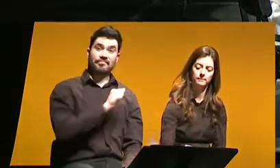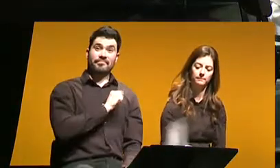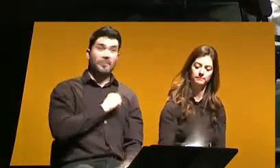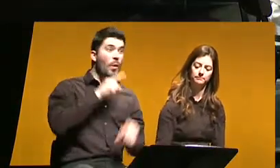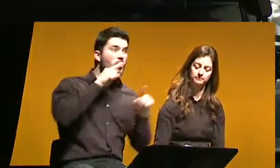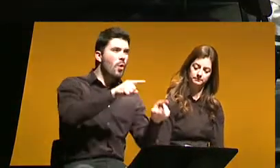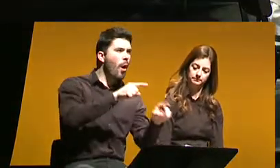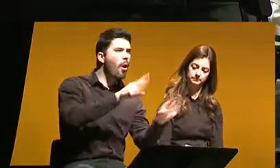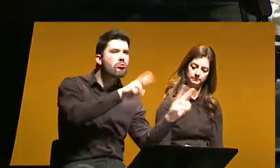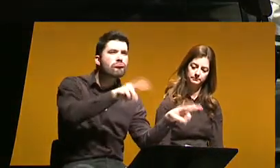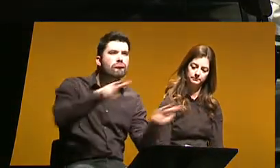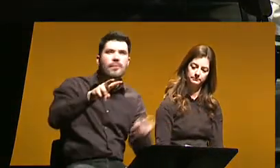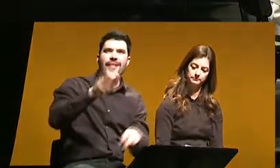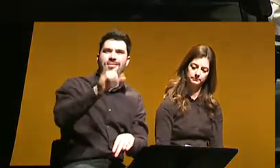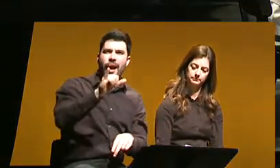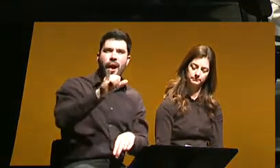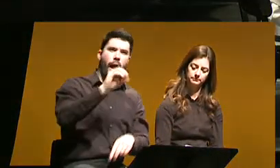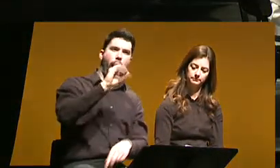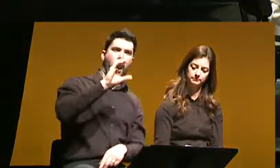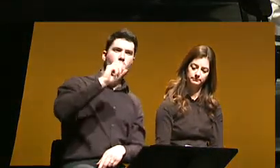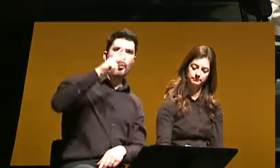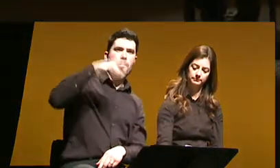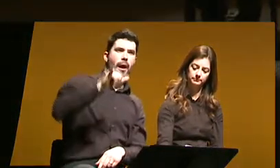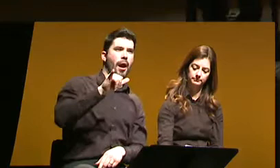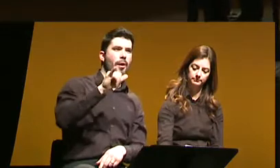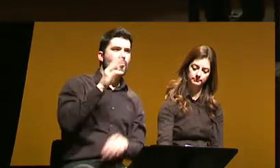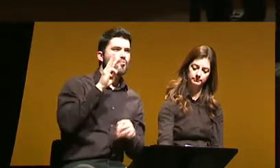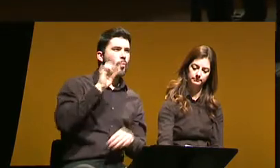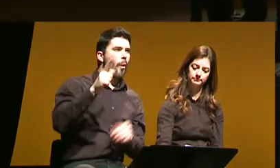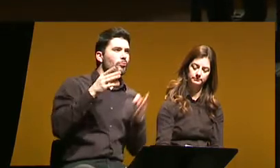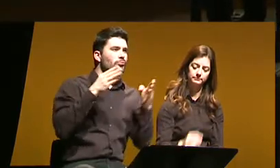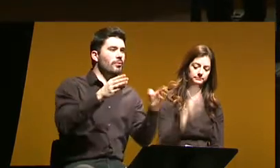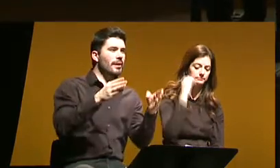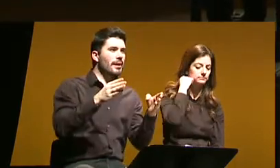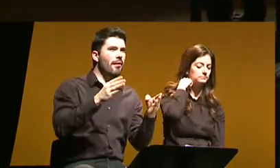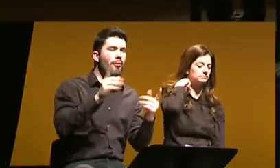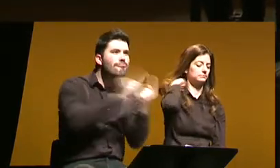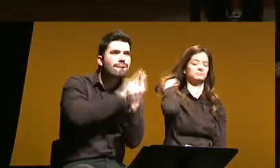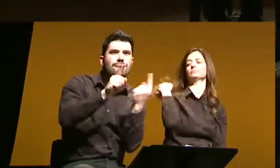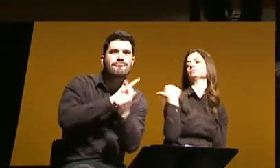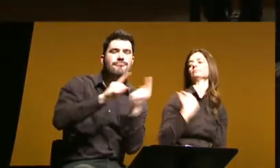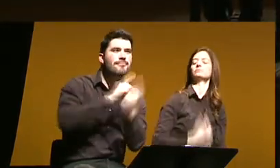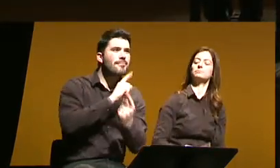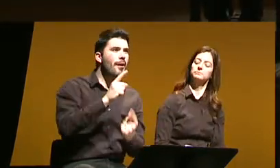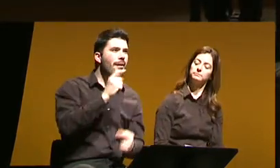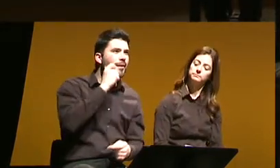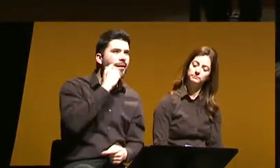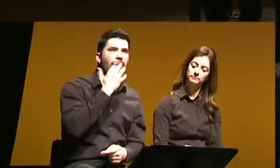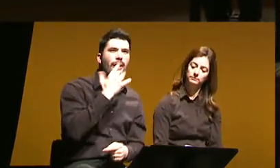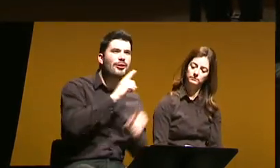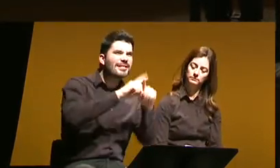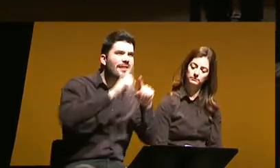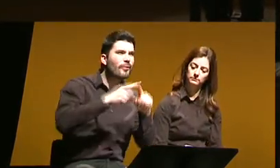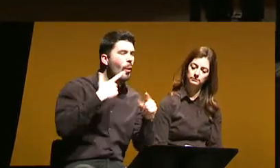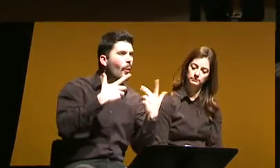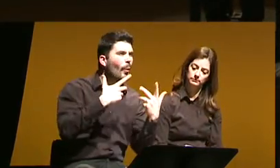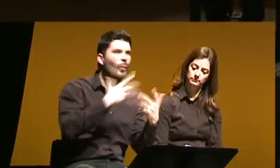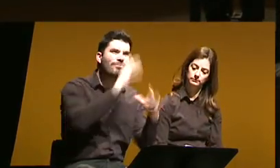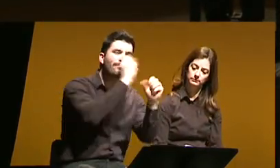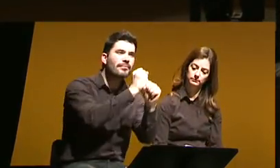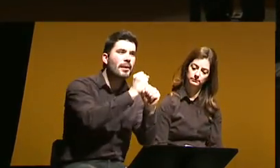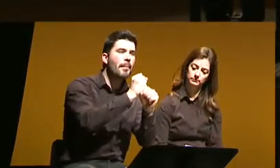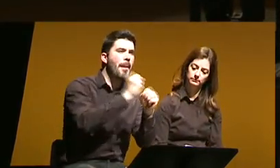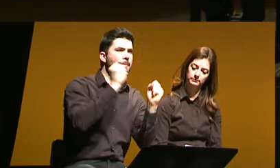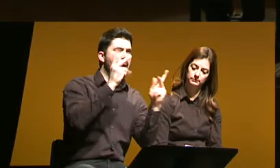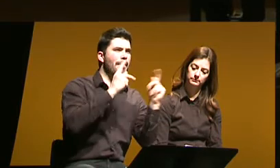Street. The most engaging people I meet are people of color and low-income people. But I see a lot of middle-class white people controlling the